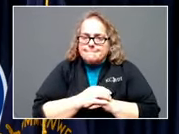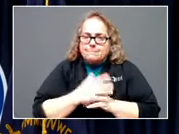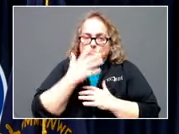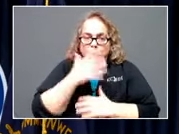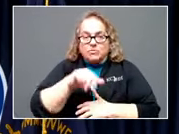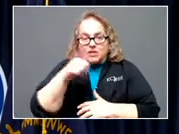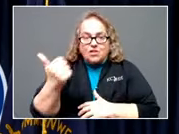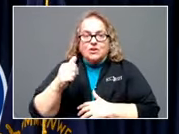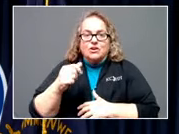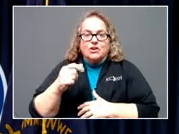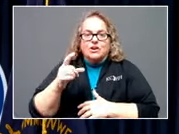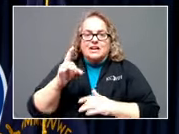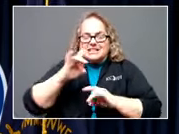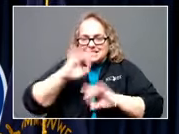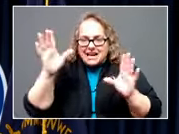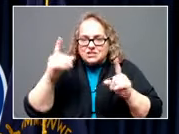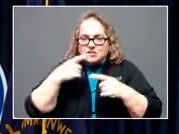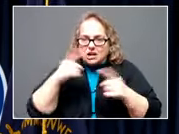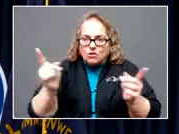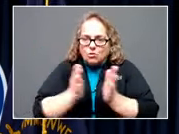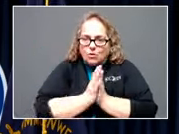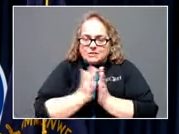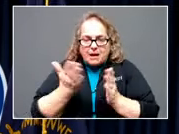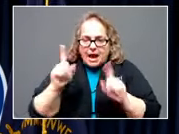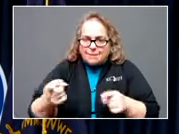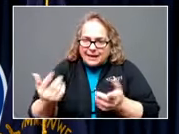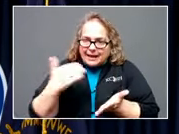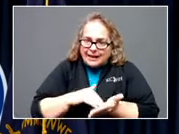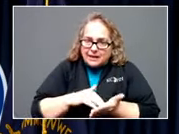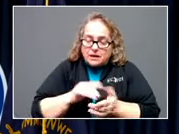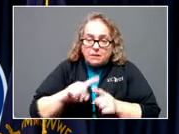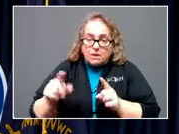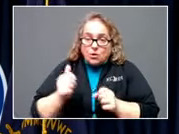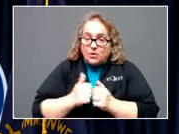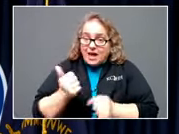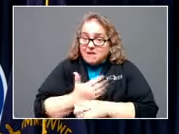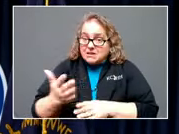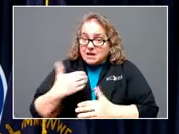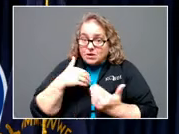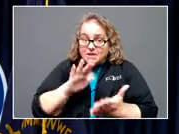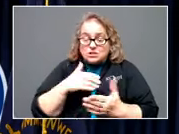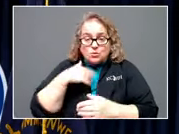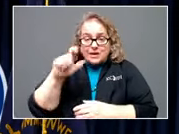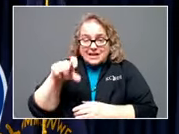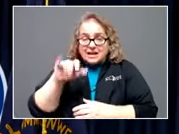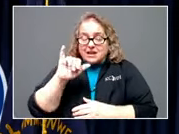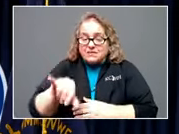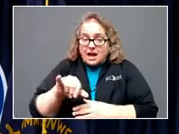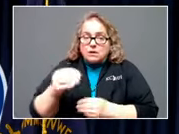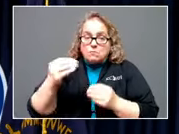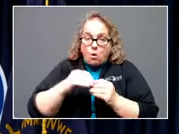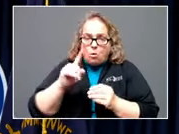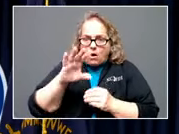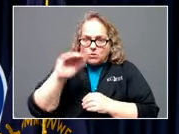may be forthcoming, but given everything we're facing, we really need that additional 100% federal share, and